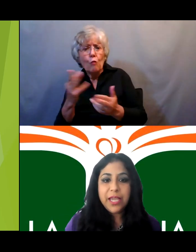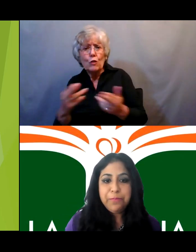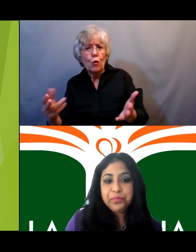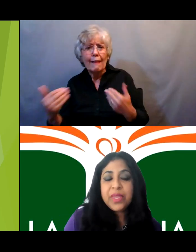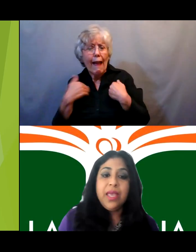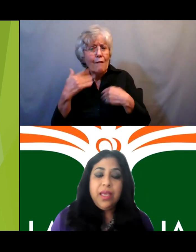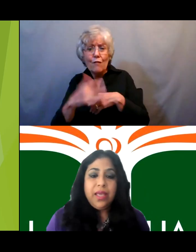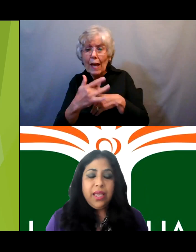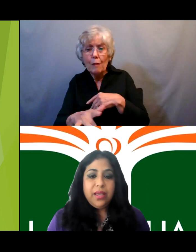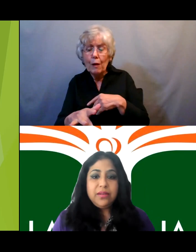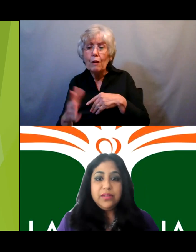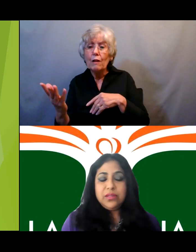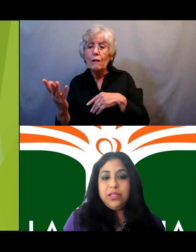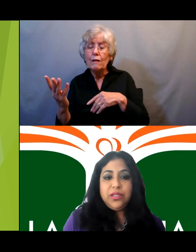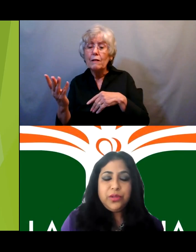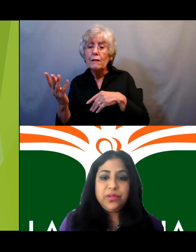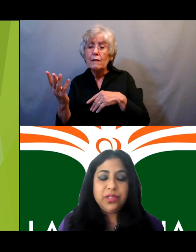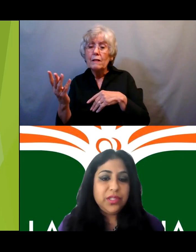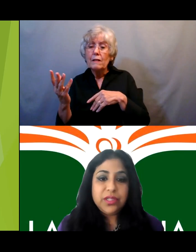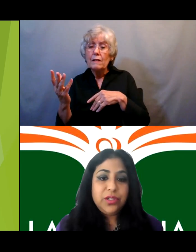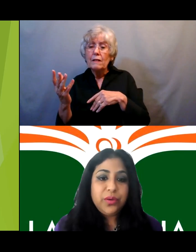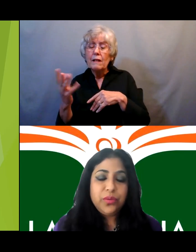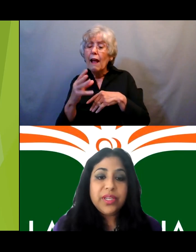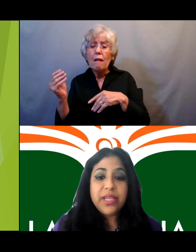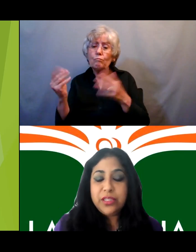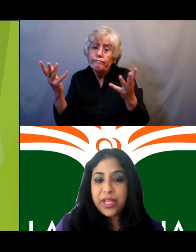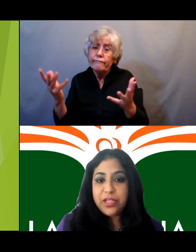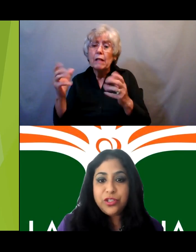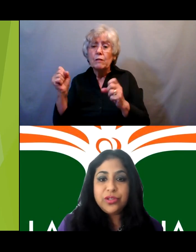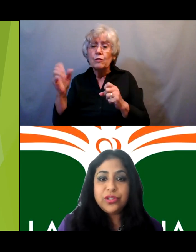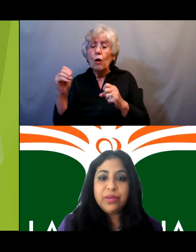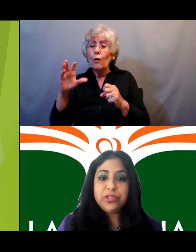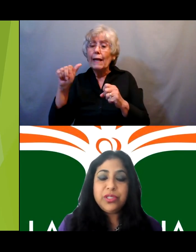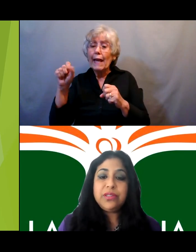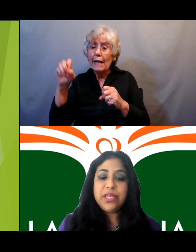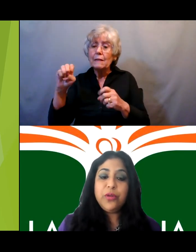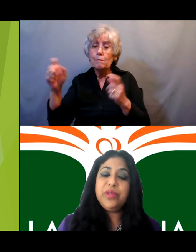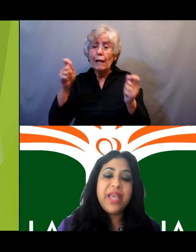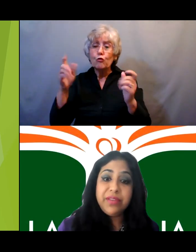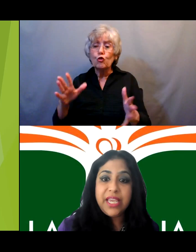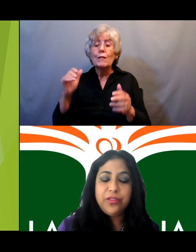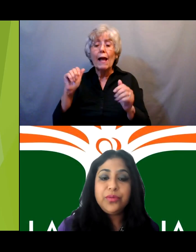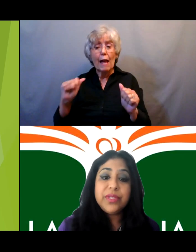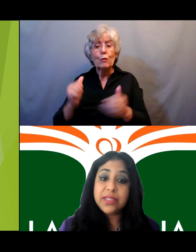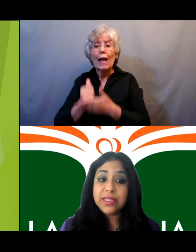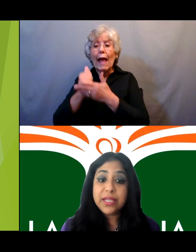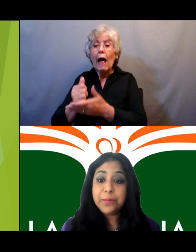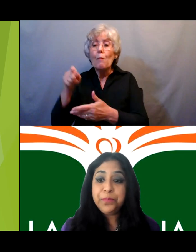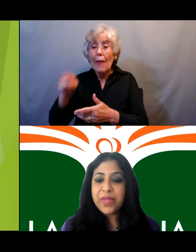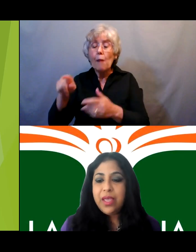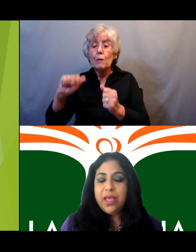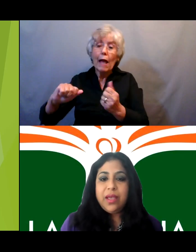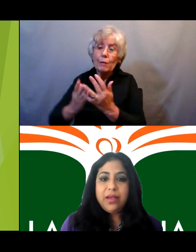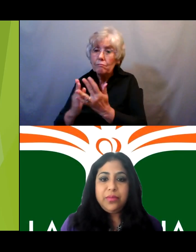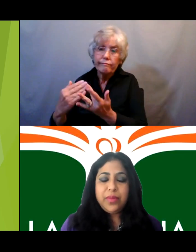at the time. And, so case managers are able to help them navigate through the